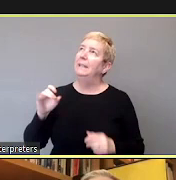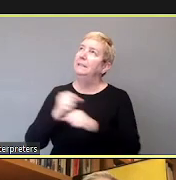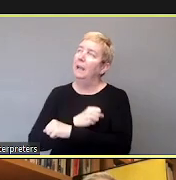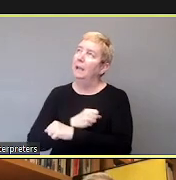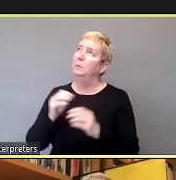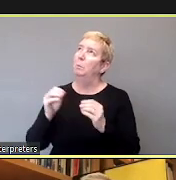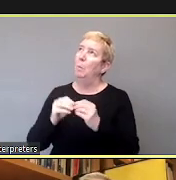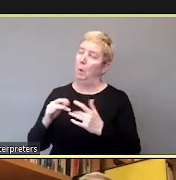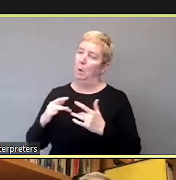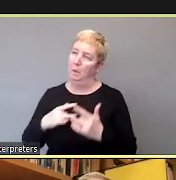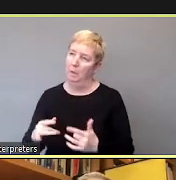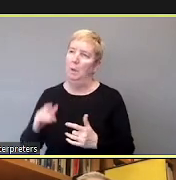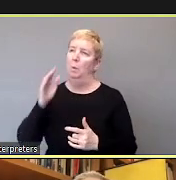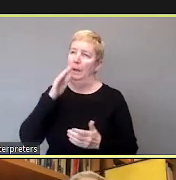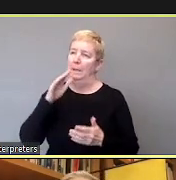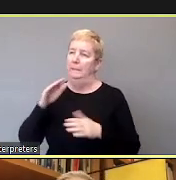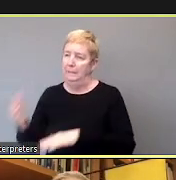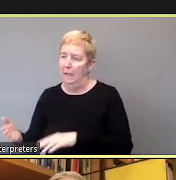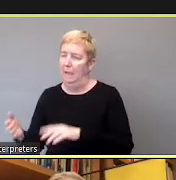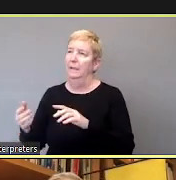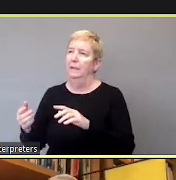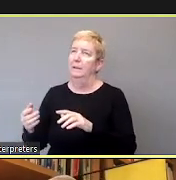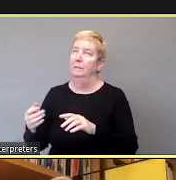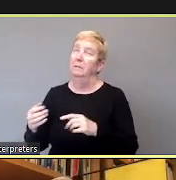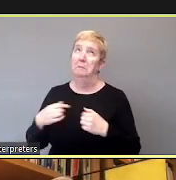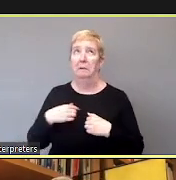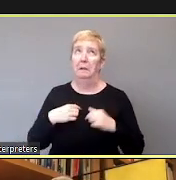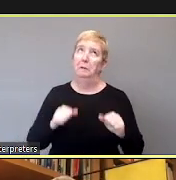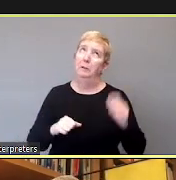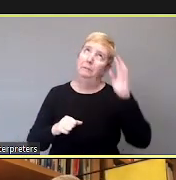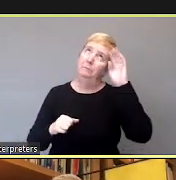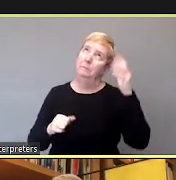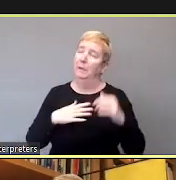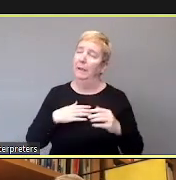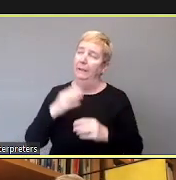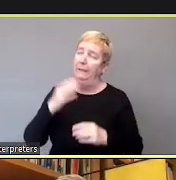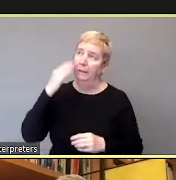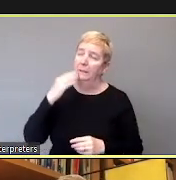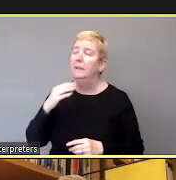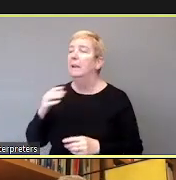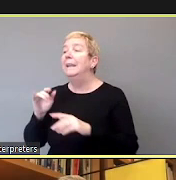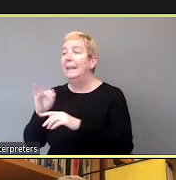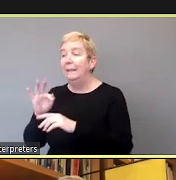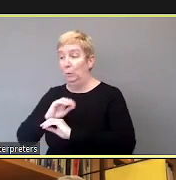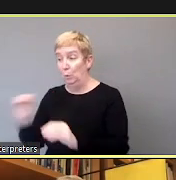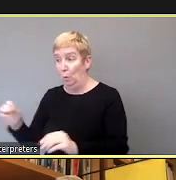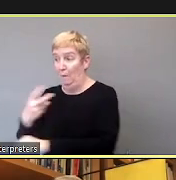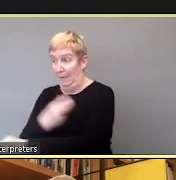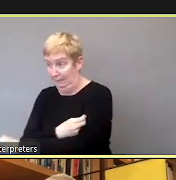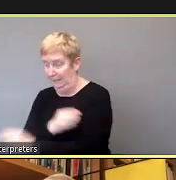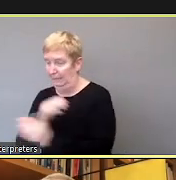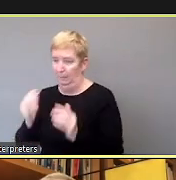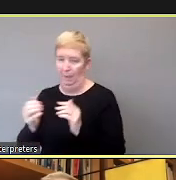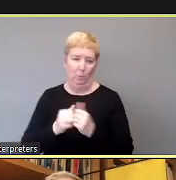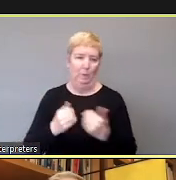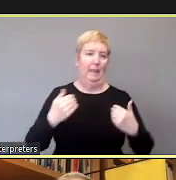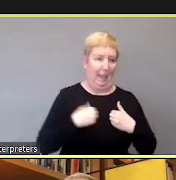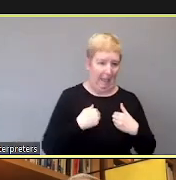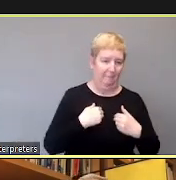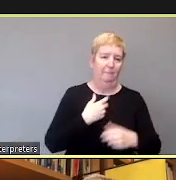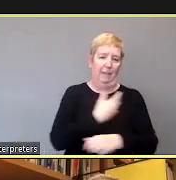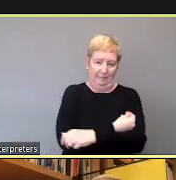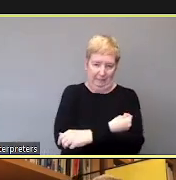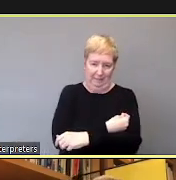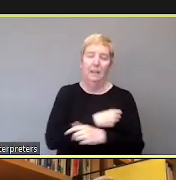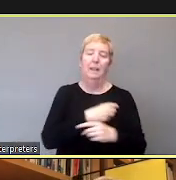COVID. I guess I could have done that in my head. If you're unvaccinated than if you're fully vaccinated and have that booster